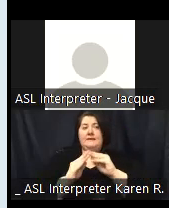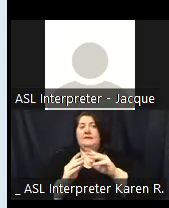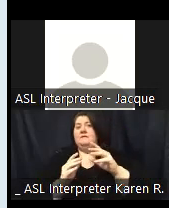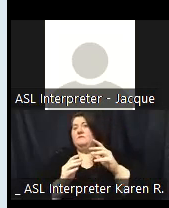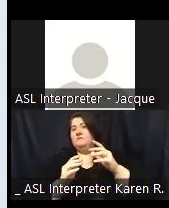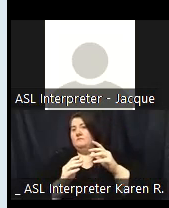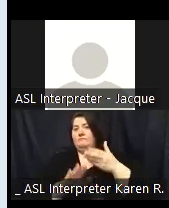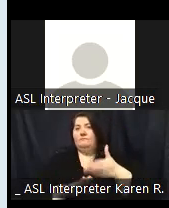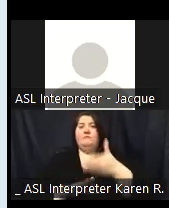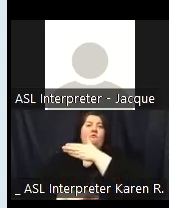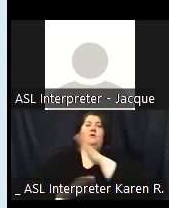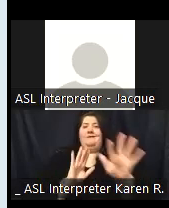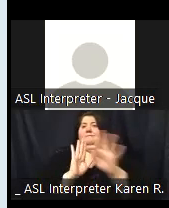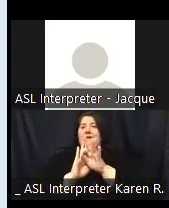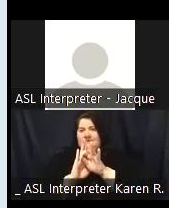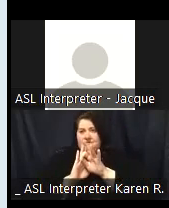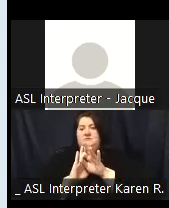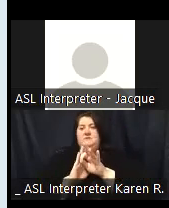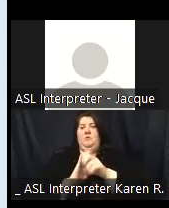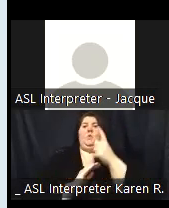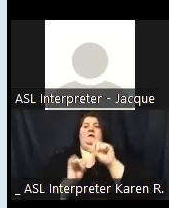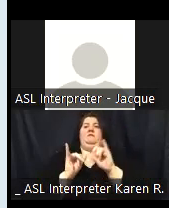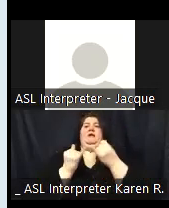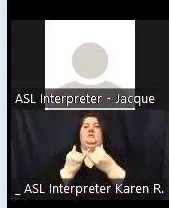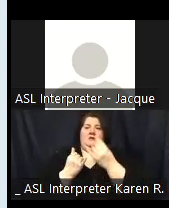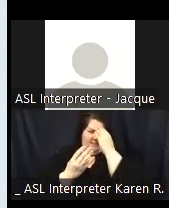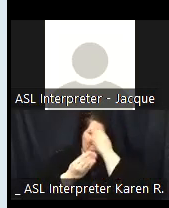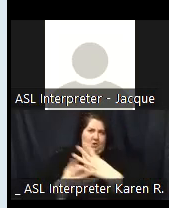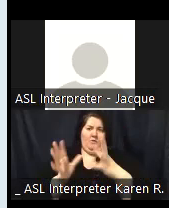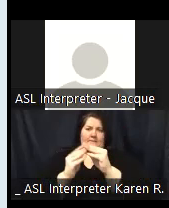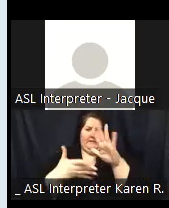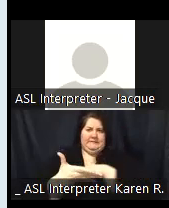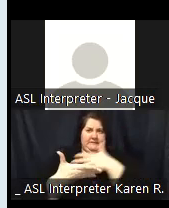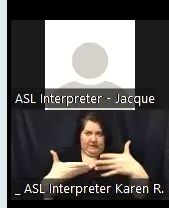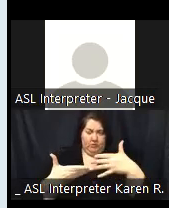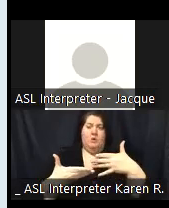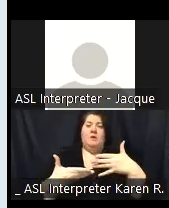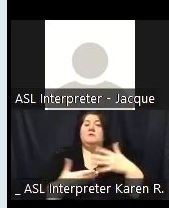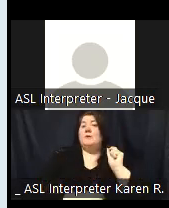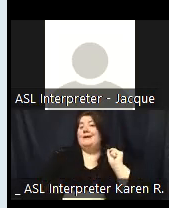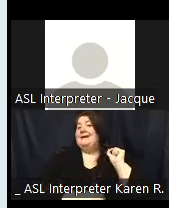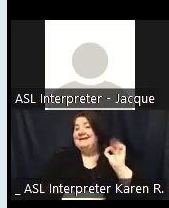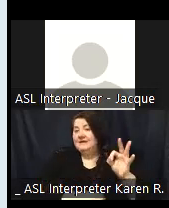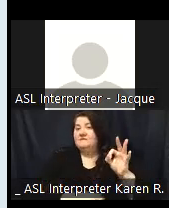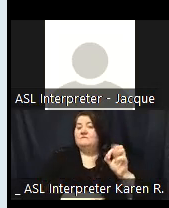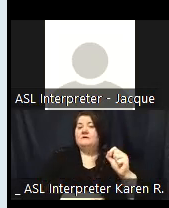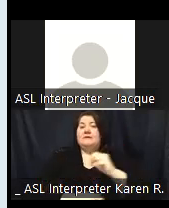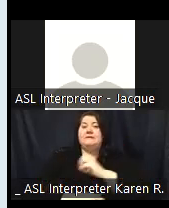even before they've chosen one of the agencies, so that if a staff